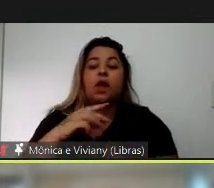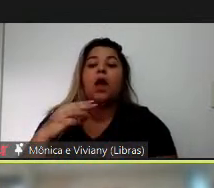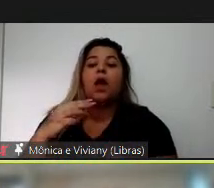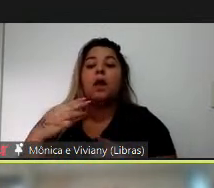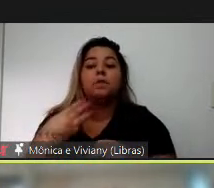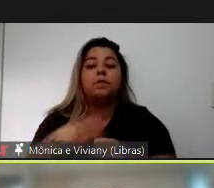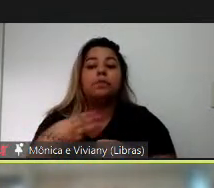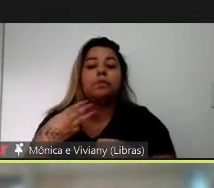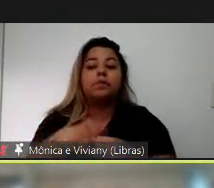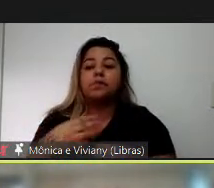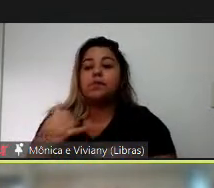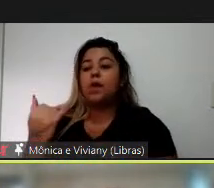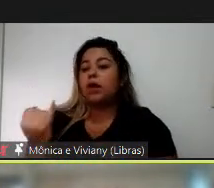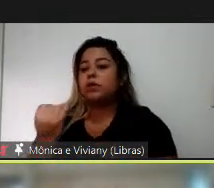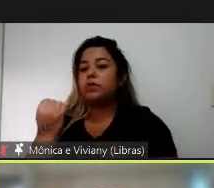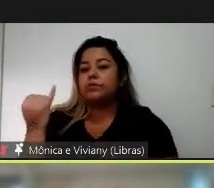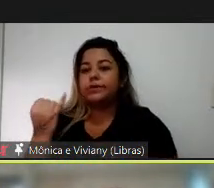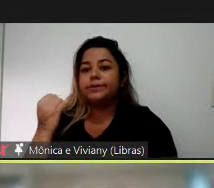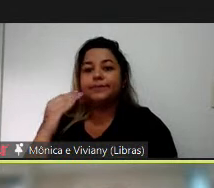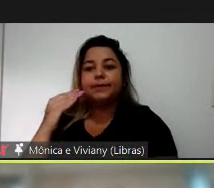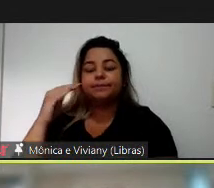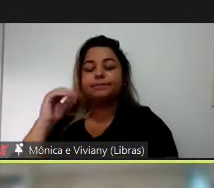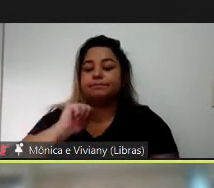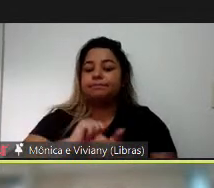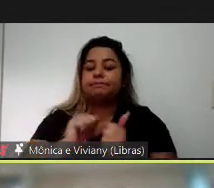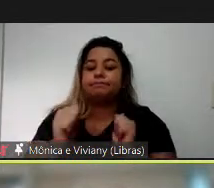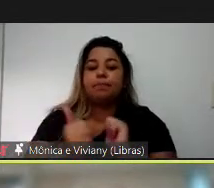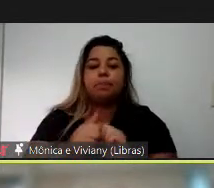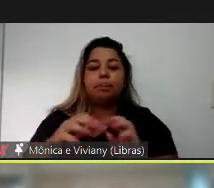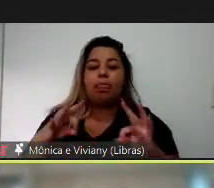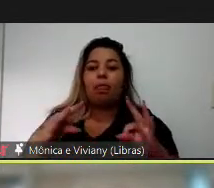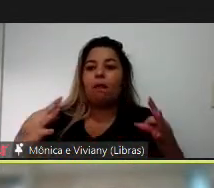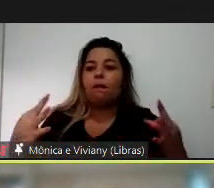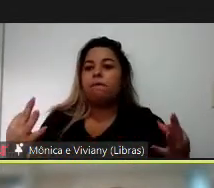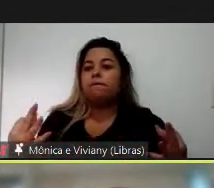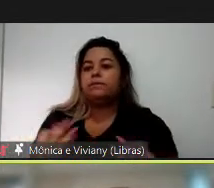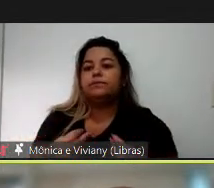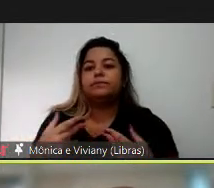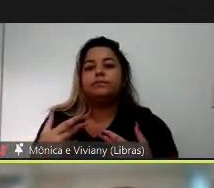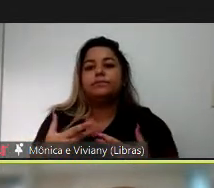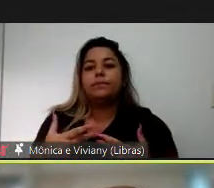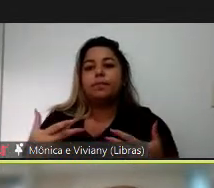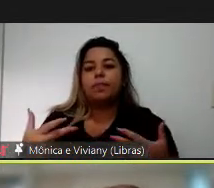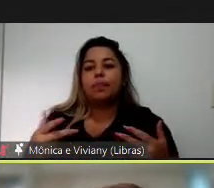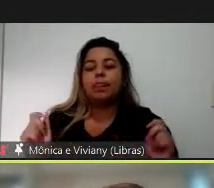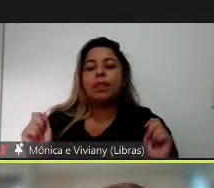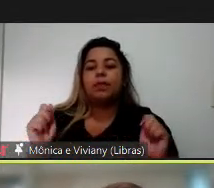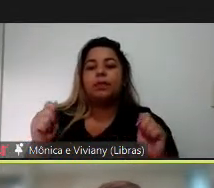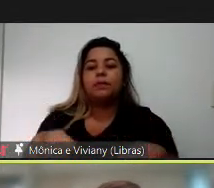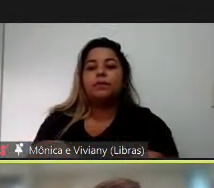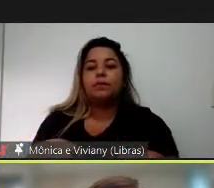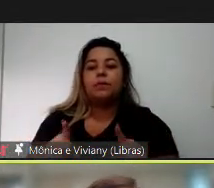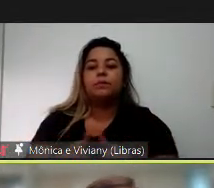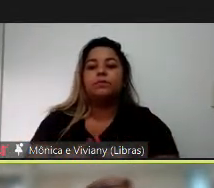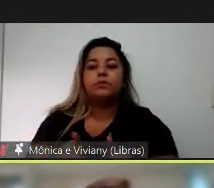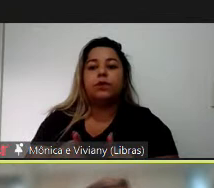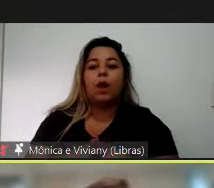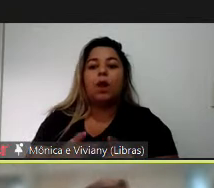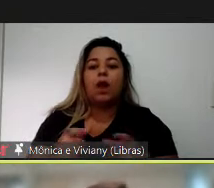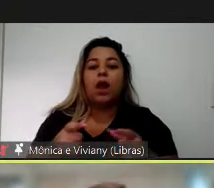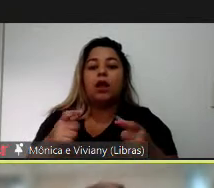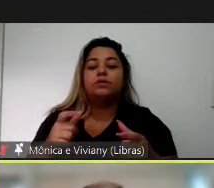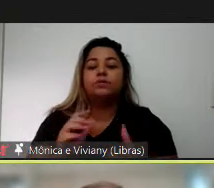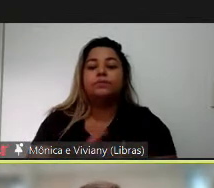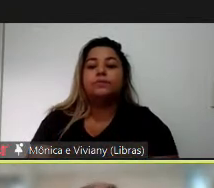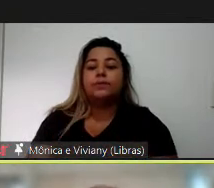have states and municipalities. They have an important role in adapting all these moments for their necessities.